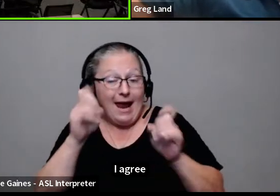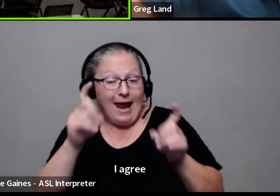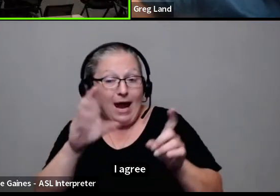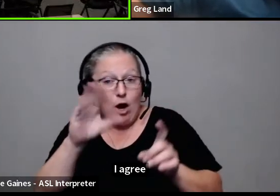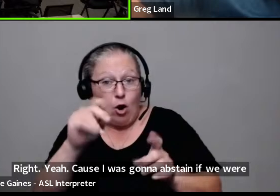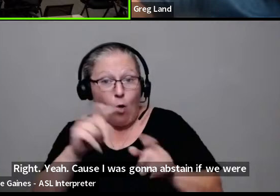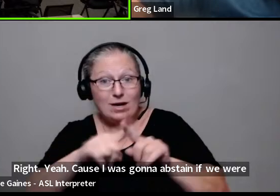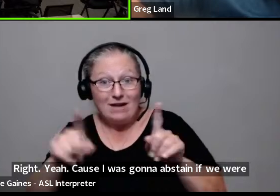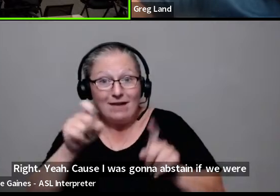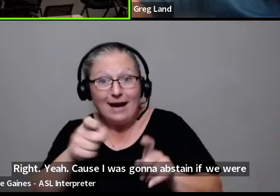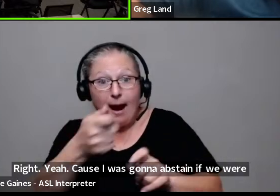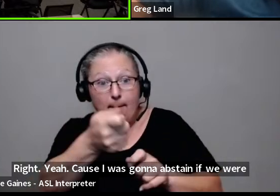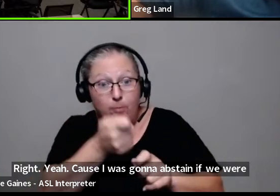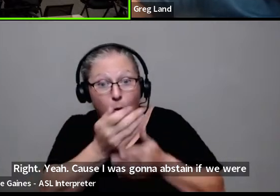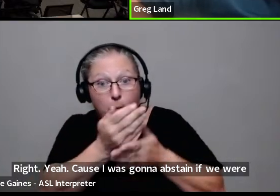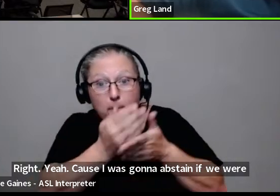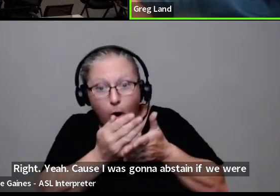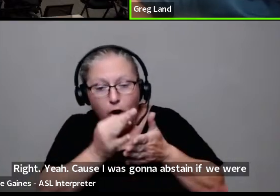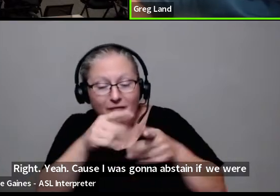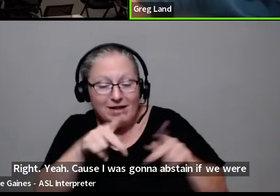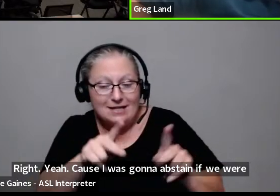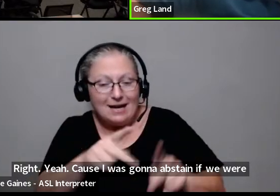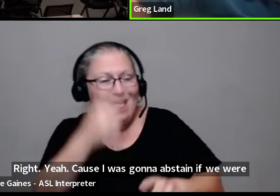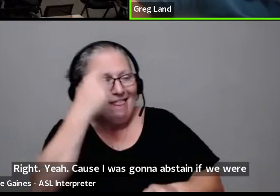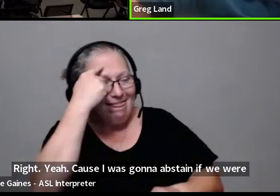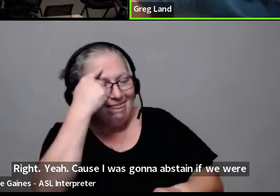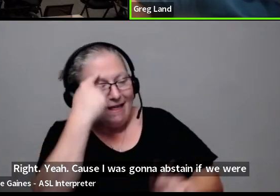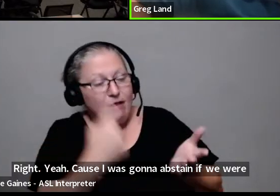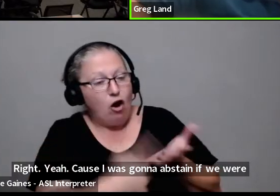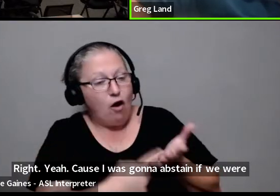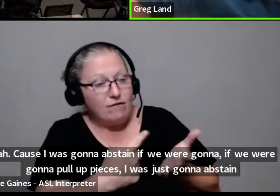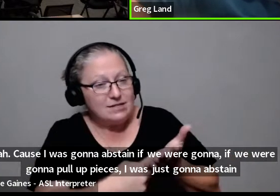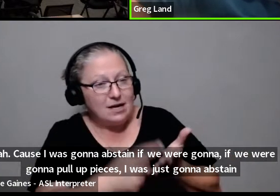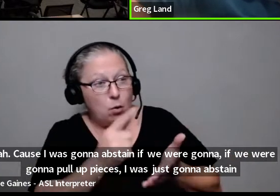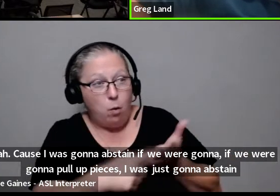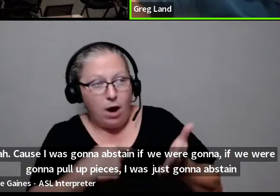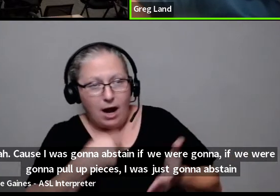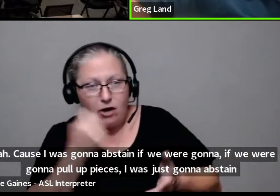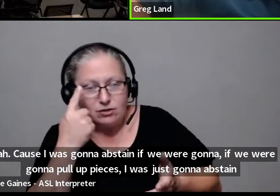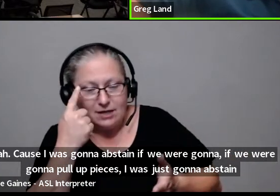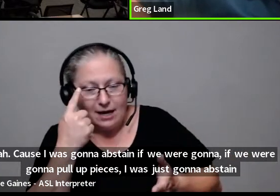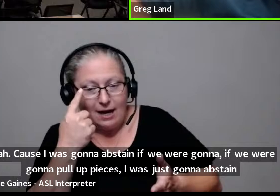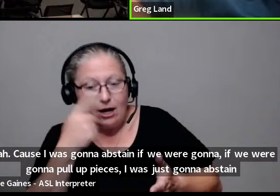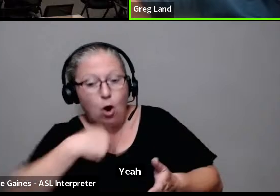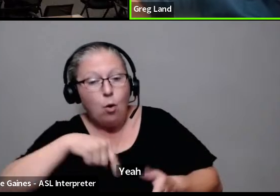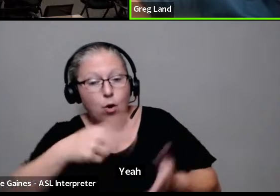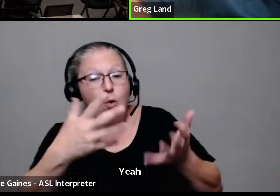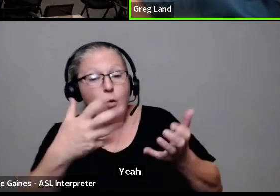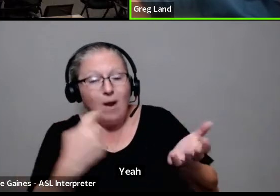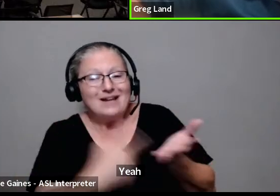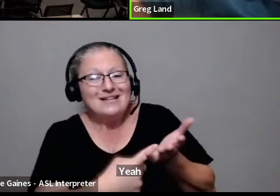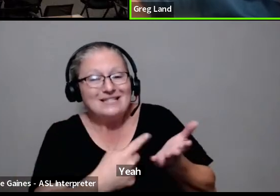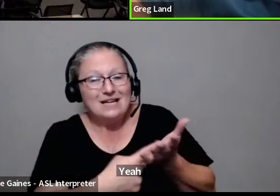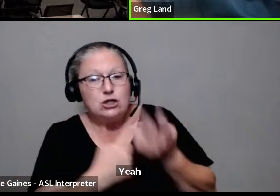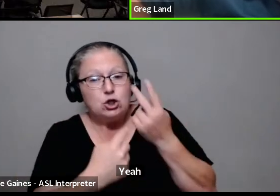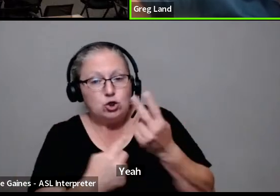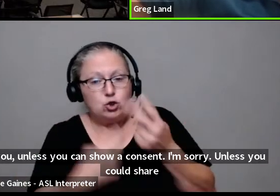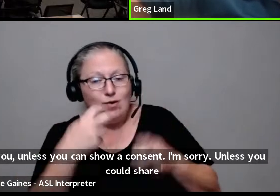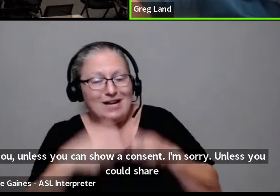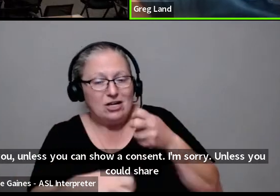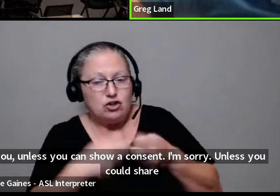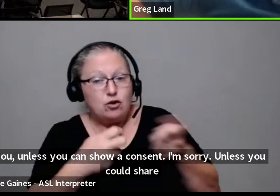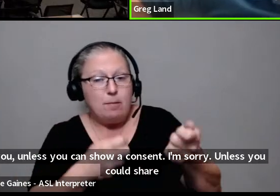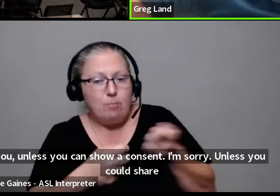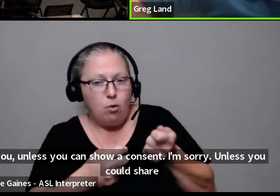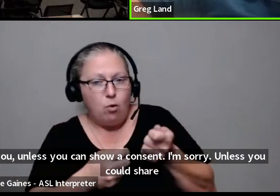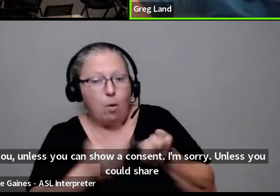differently, that you could pull a piece of a consent. I think the conversation was, and my understanding is, we wanted to discuss the two issues that were pulled,